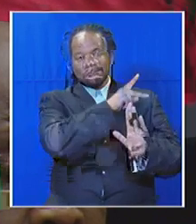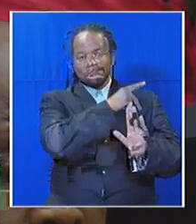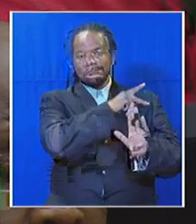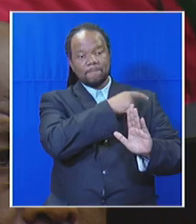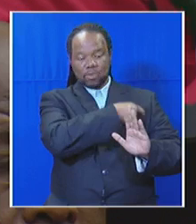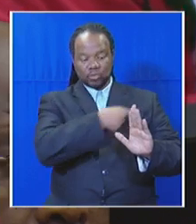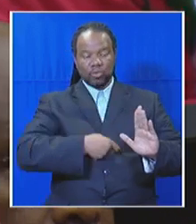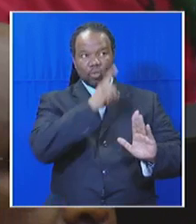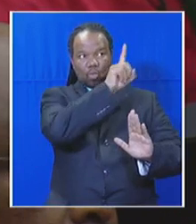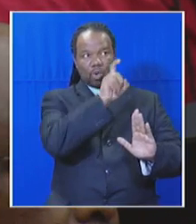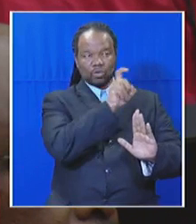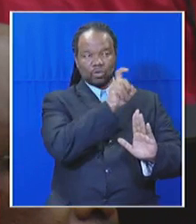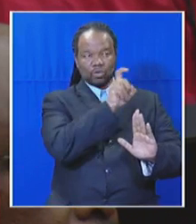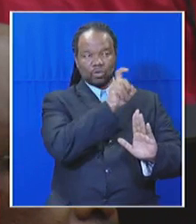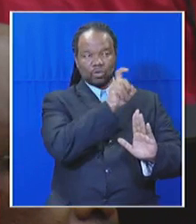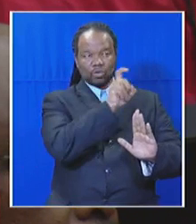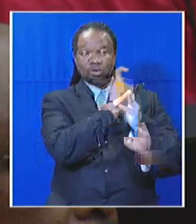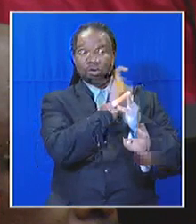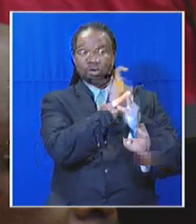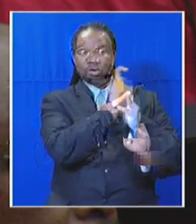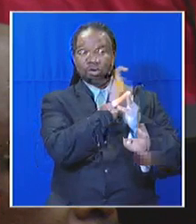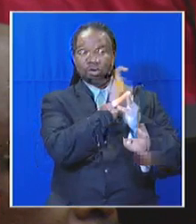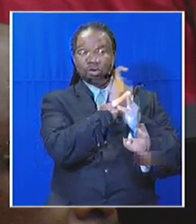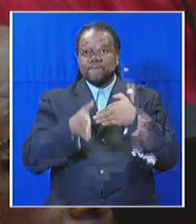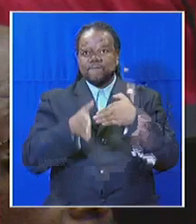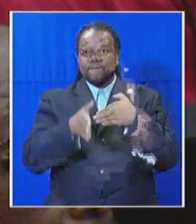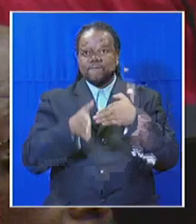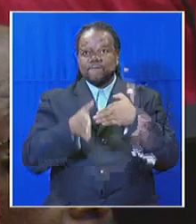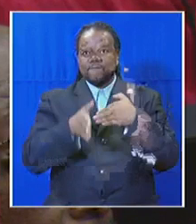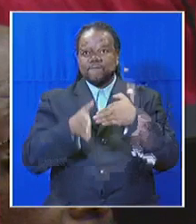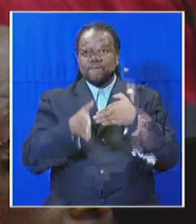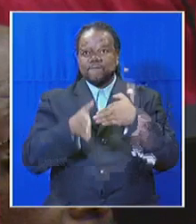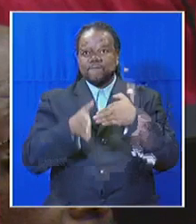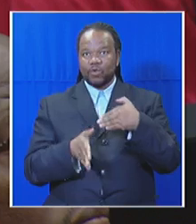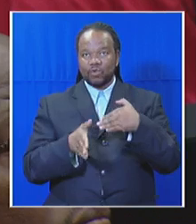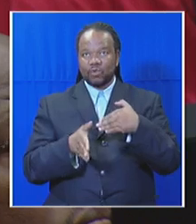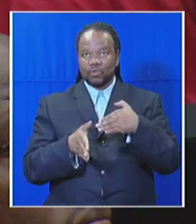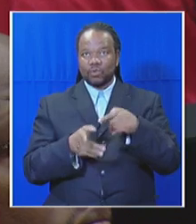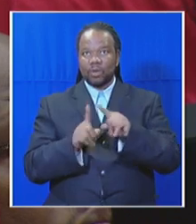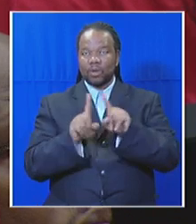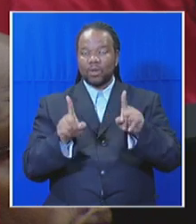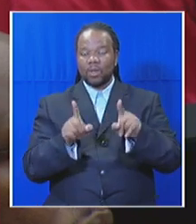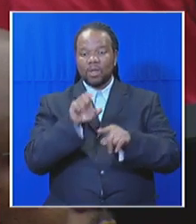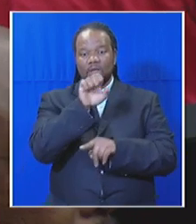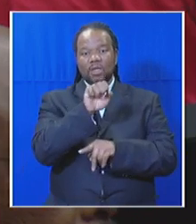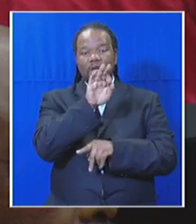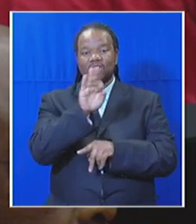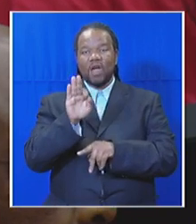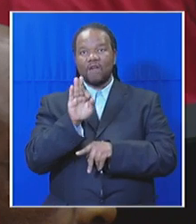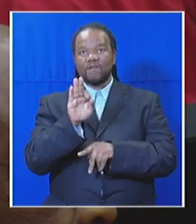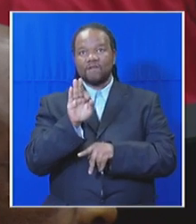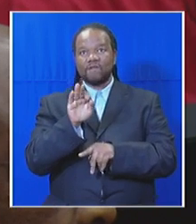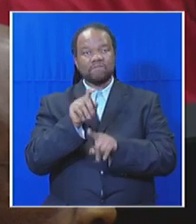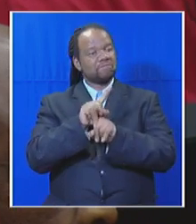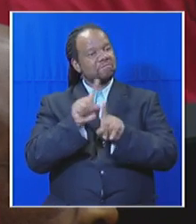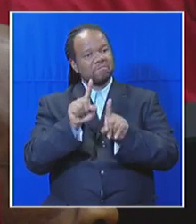that at the end of hours, the question by the EFF may not actually be